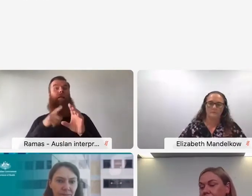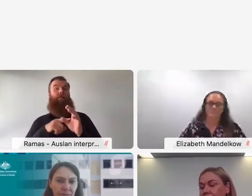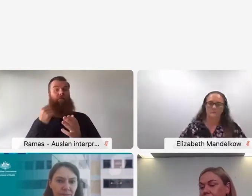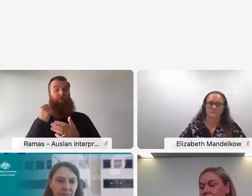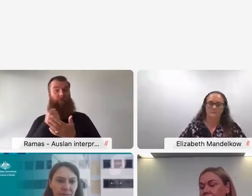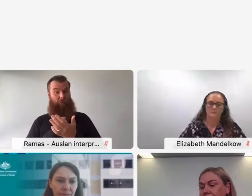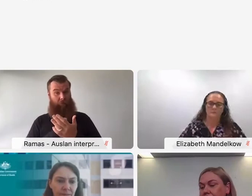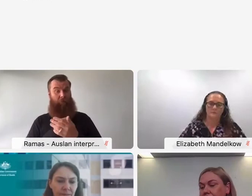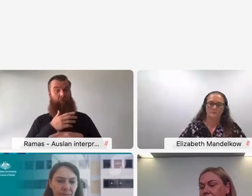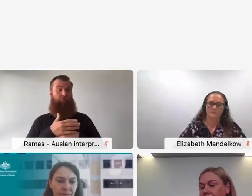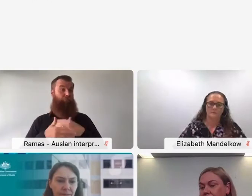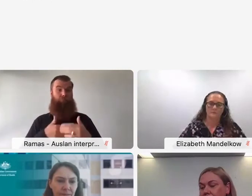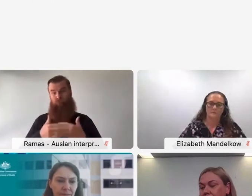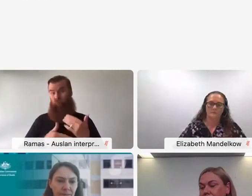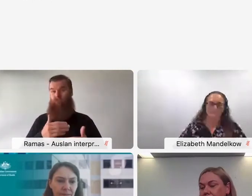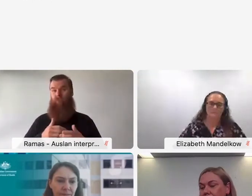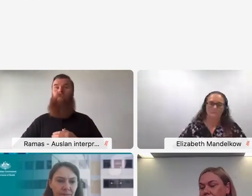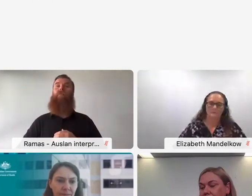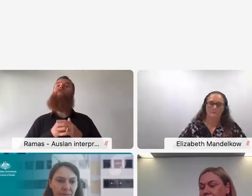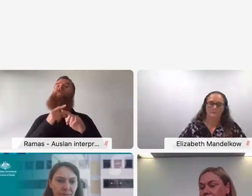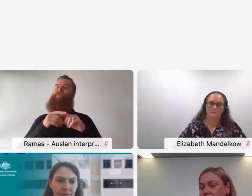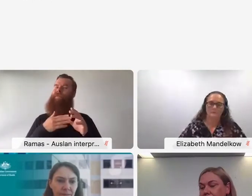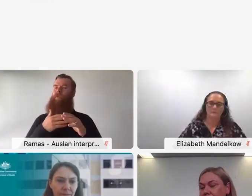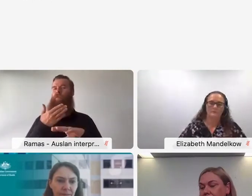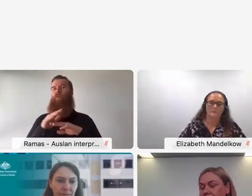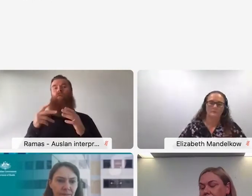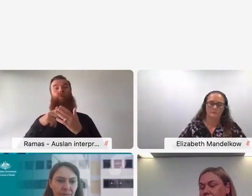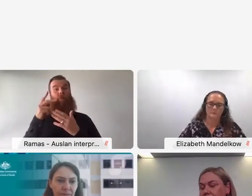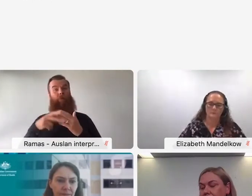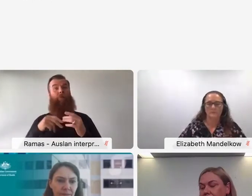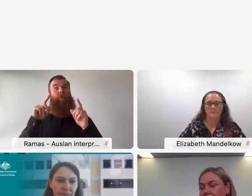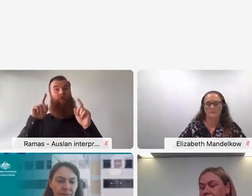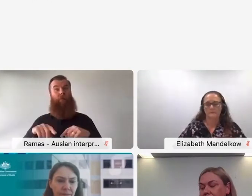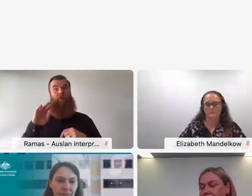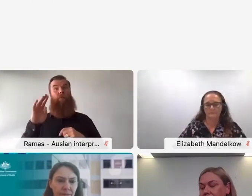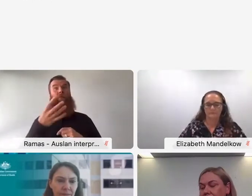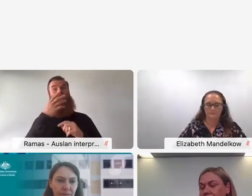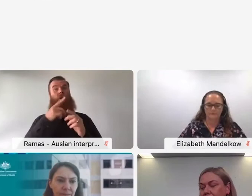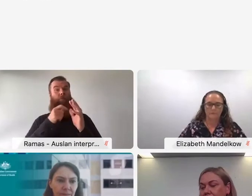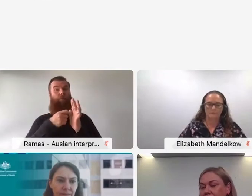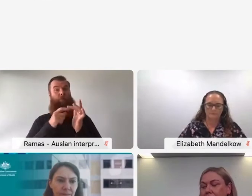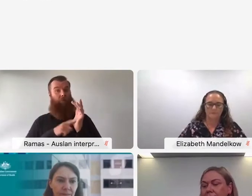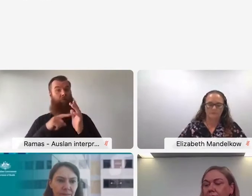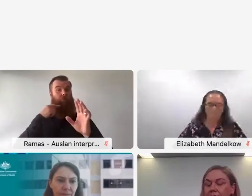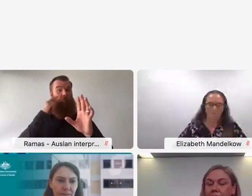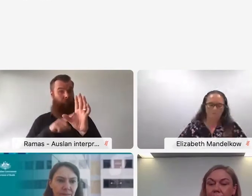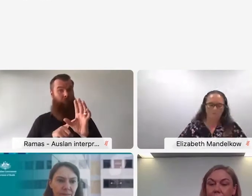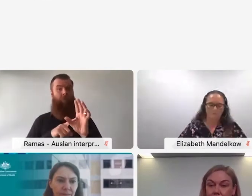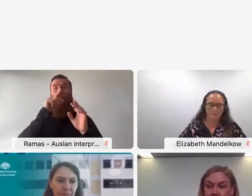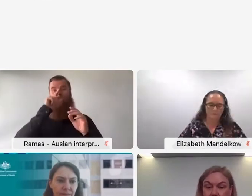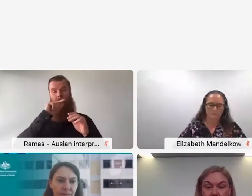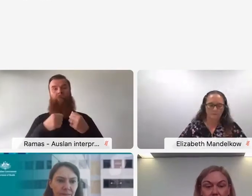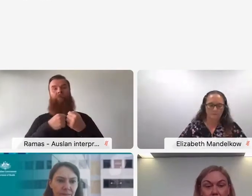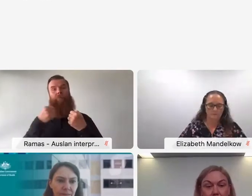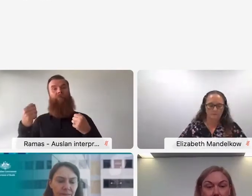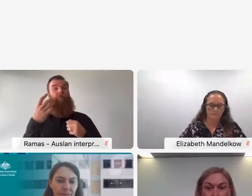fact, underneath the new program announcement, which will start from the 4th of April, that will be extended to 4 years. So in that 1 to 4